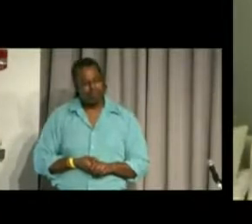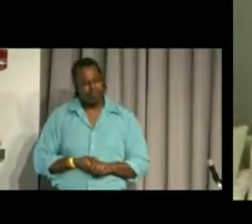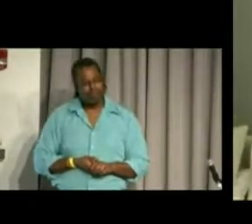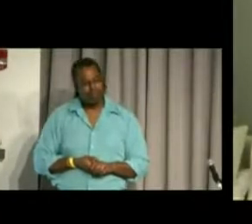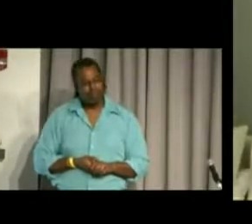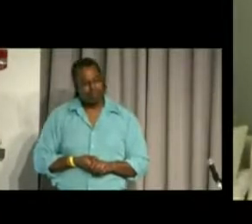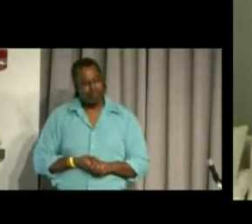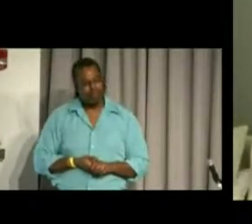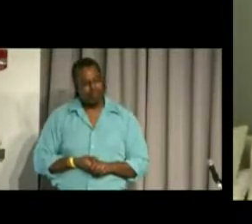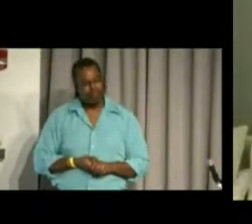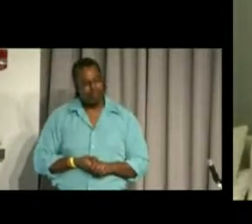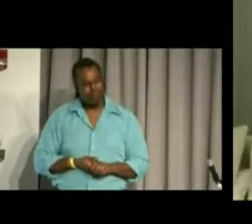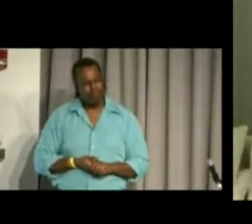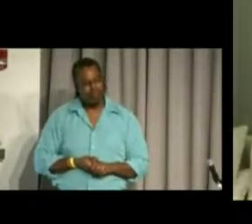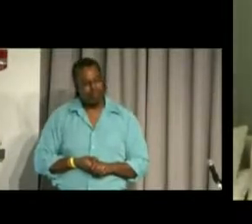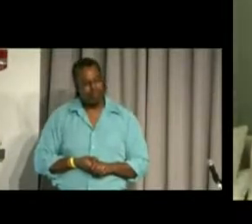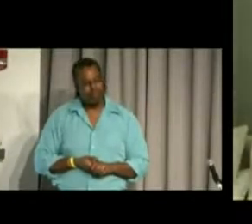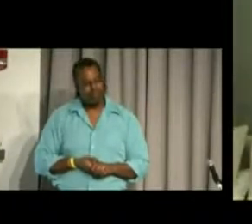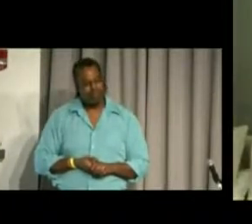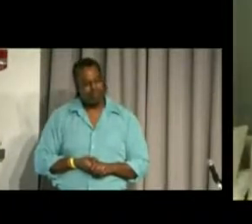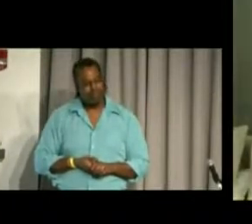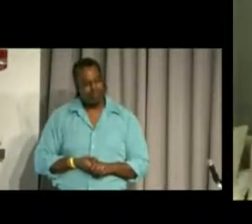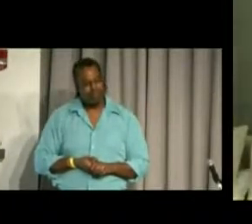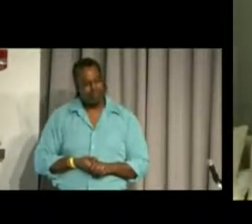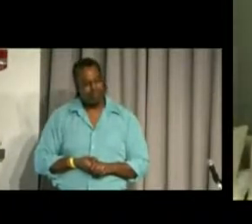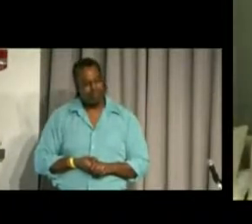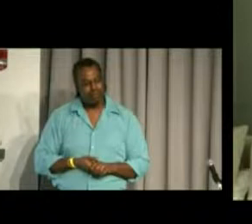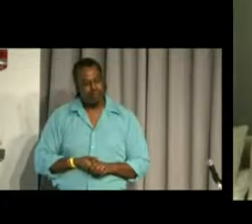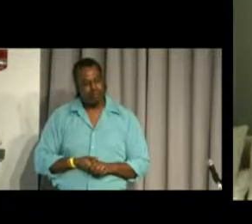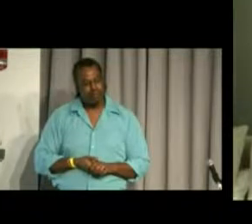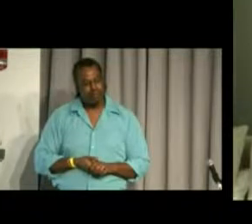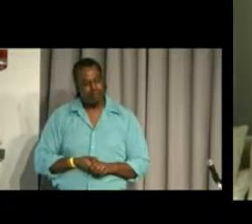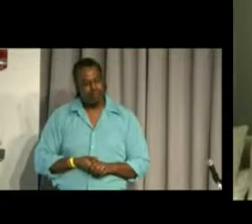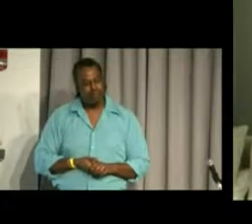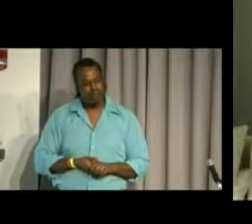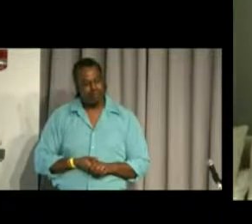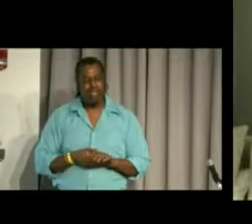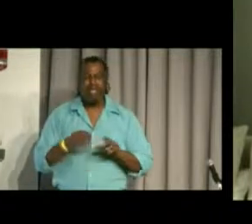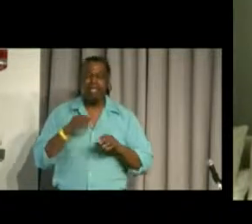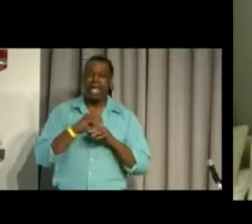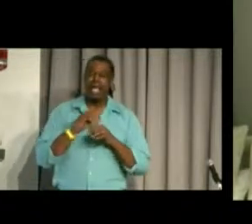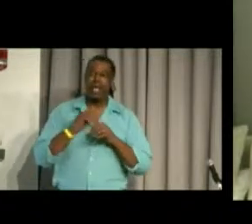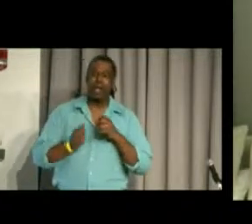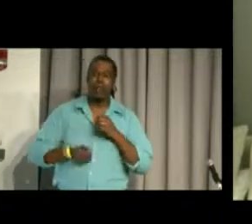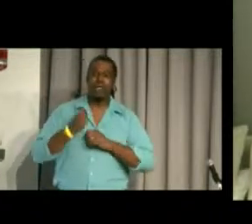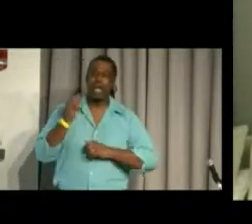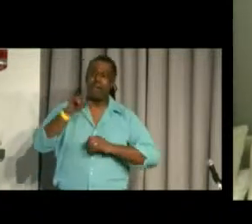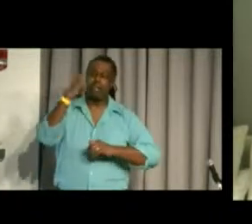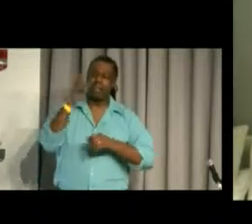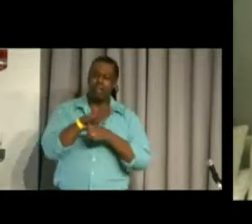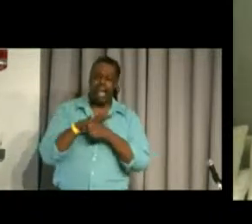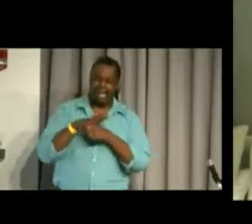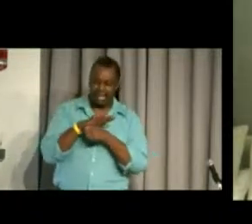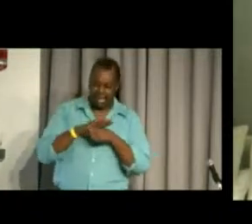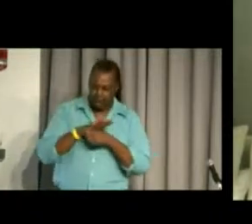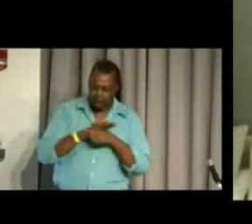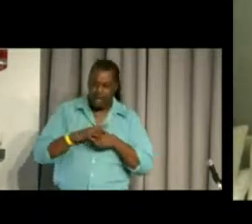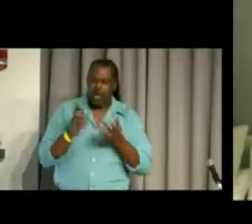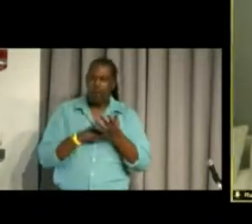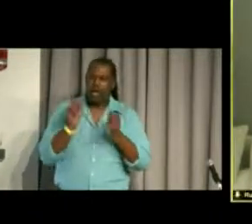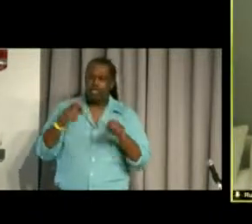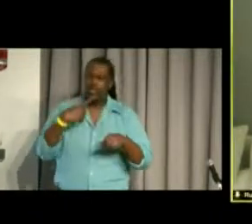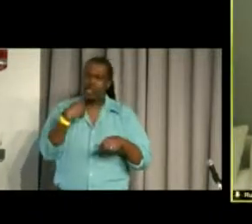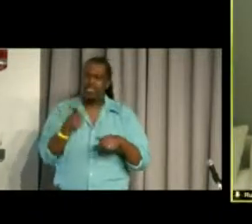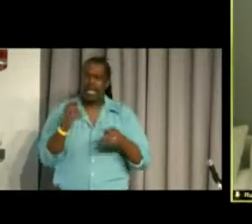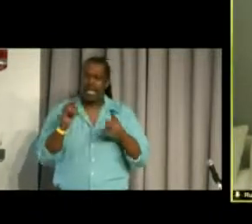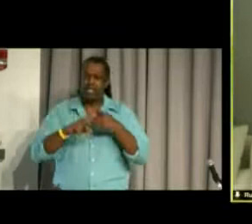by, what impact would you say that has on Black people, especially those that live near or below the poverty line? You